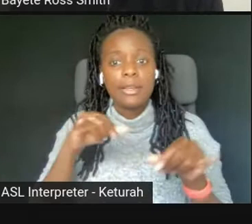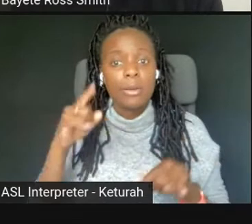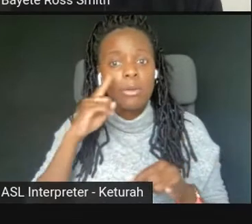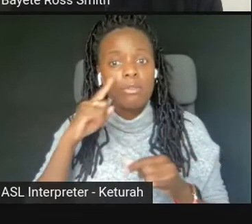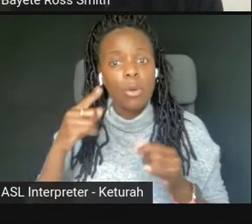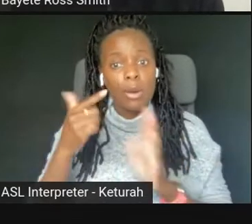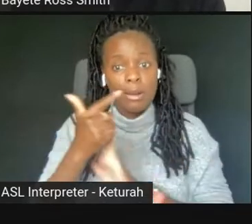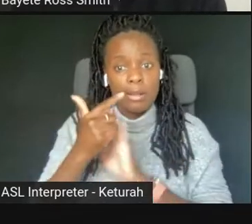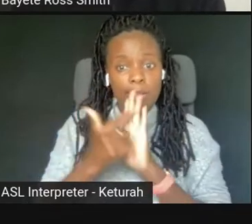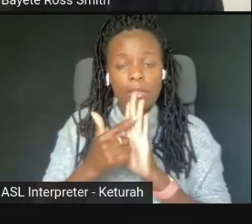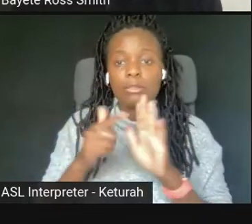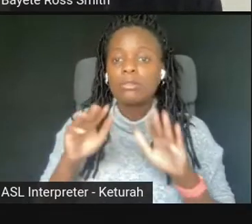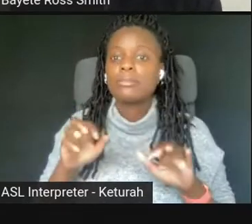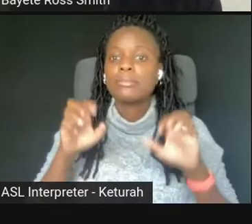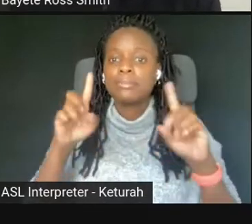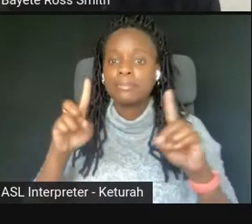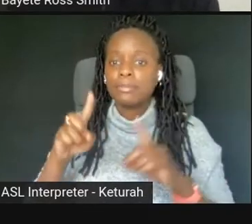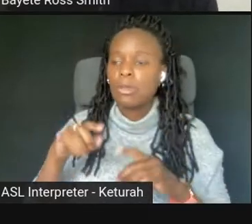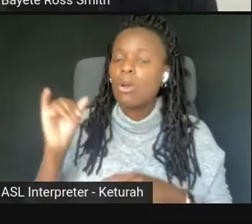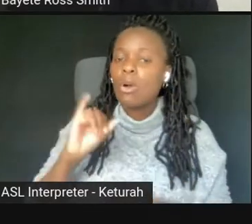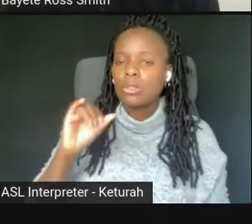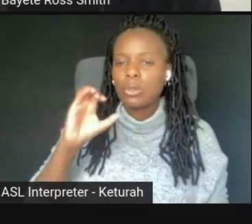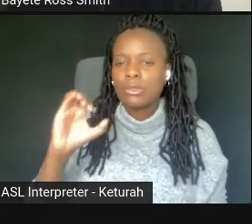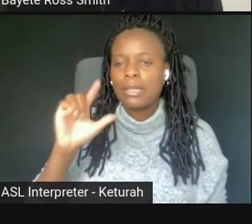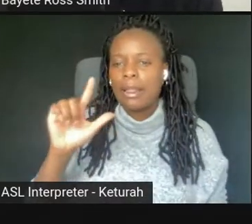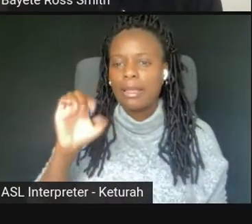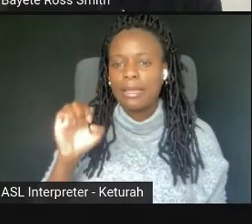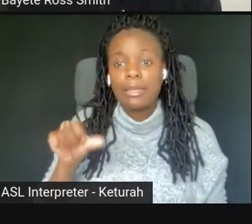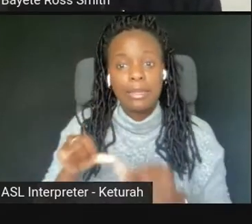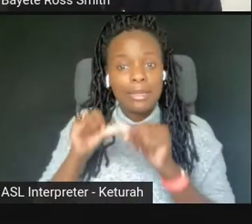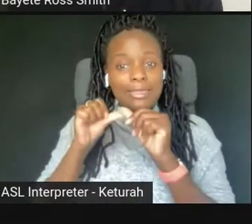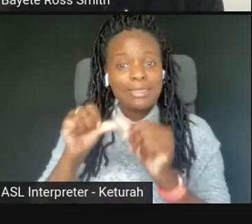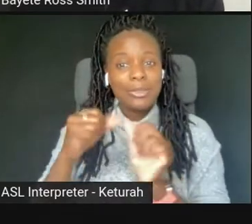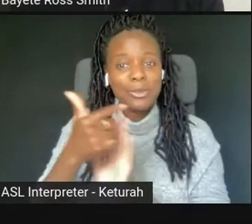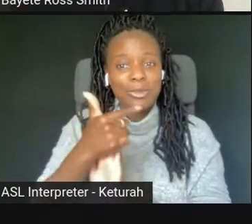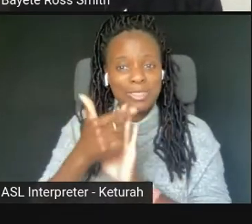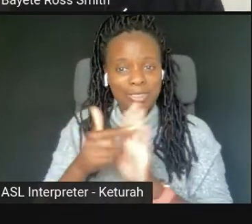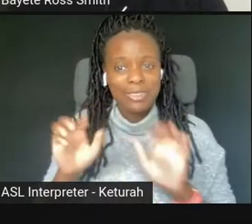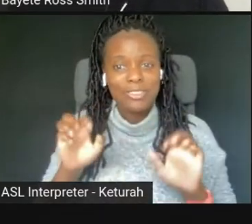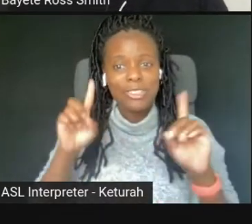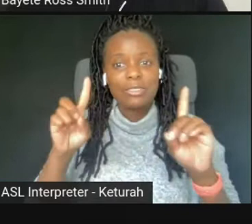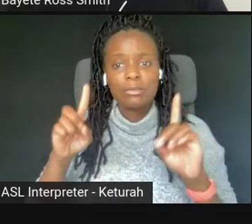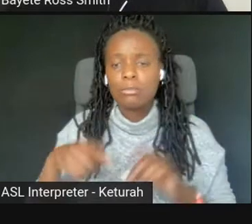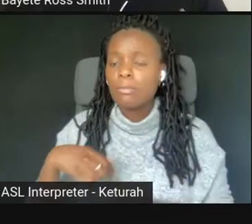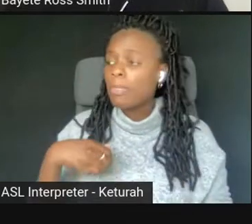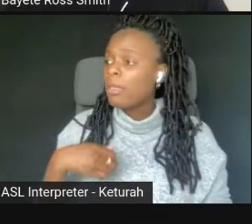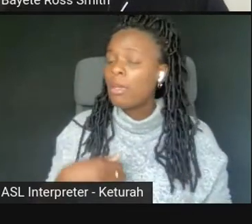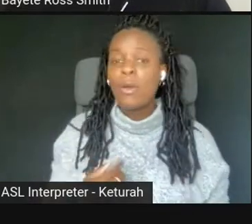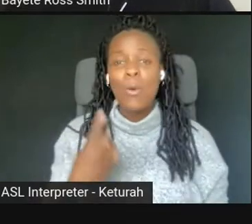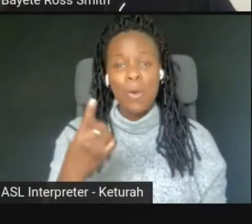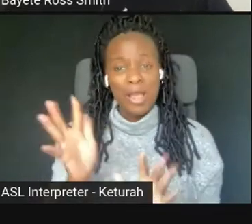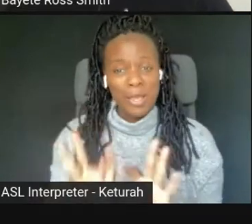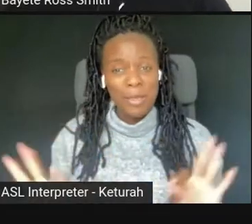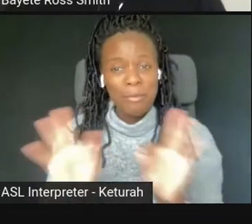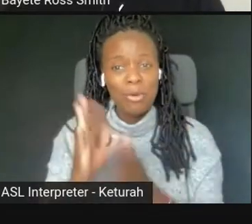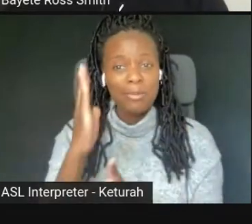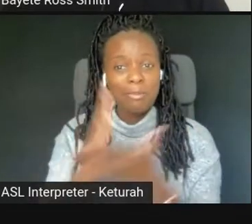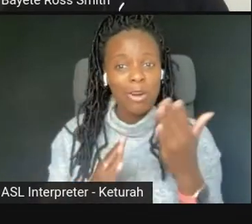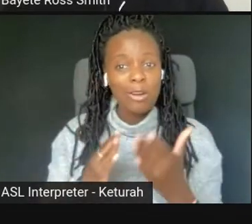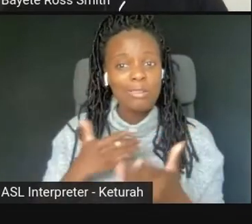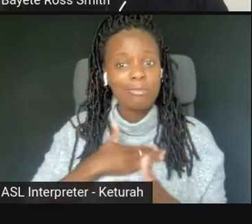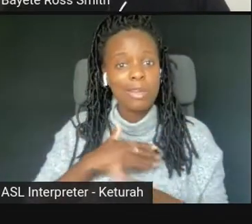education and for CLE, continuing legal education. Critical element of my work is approaching